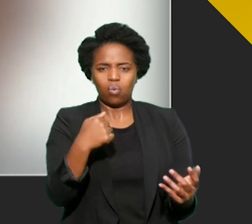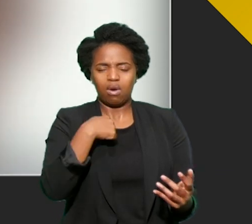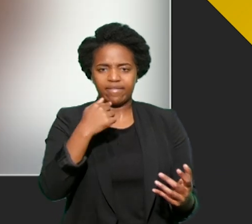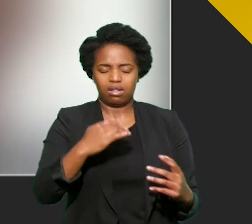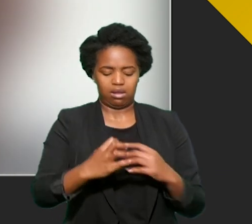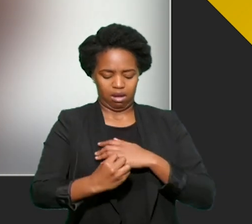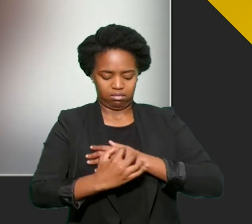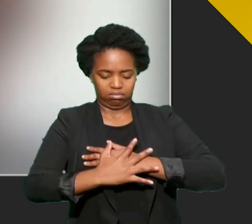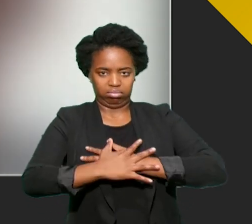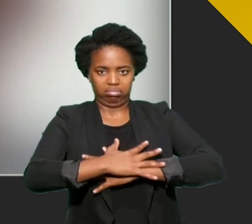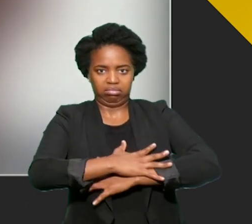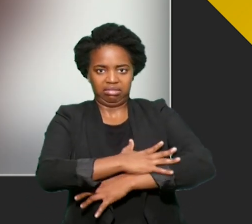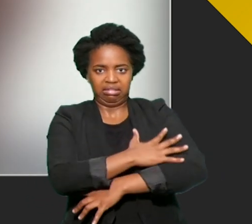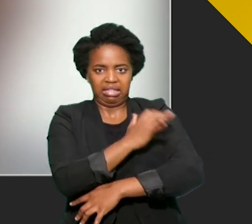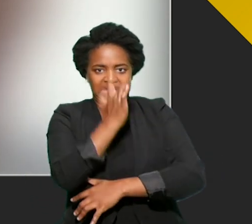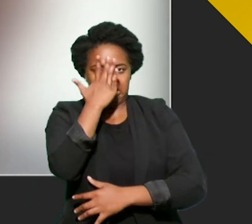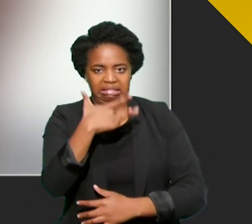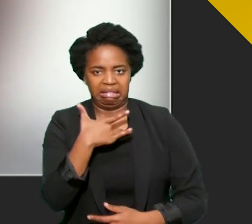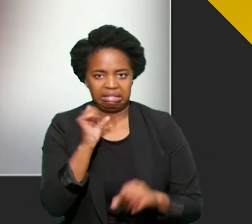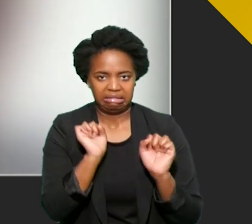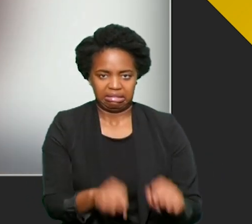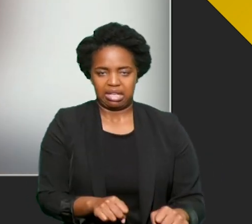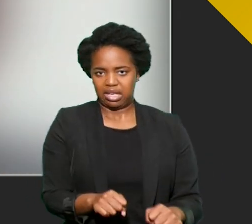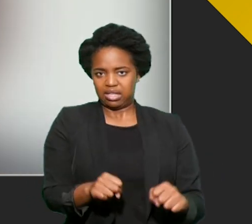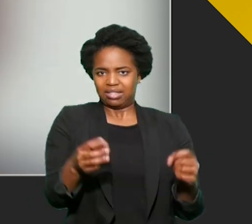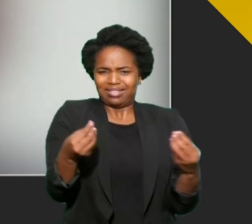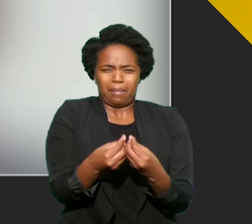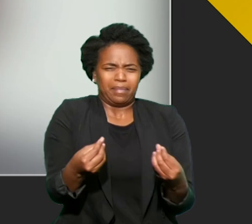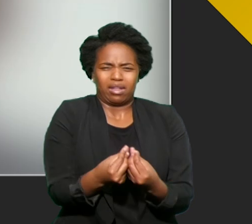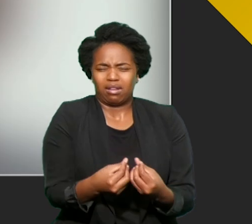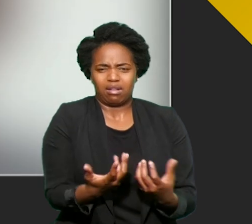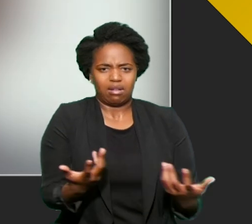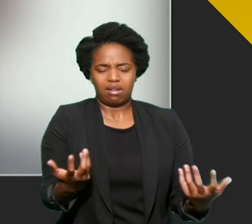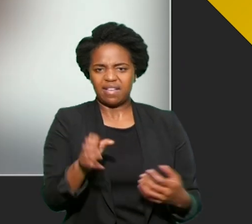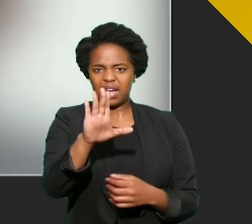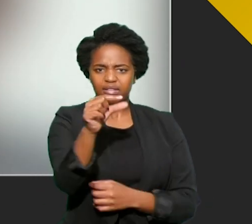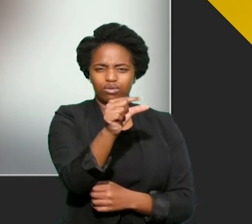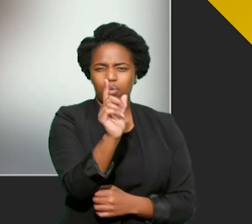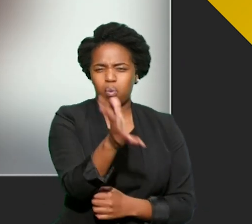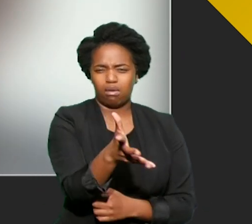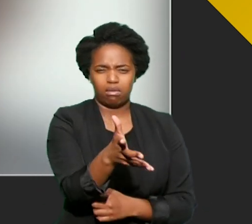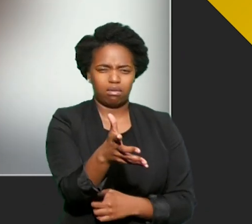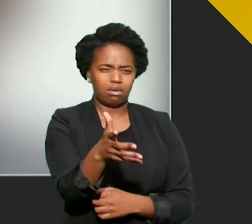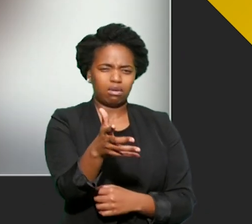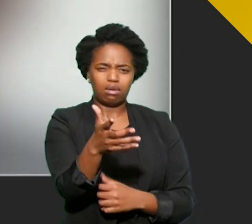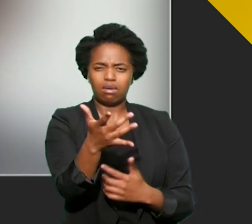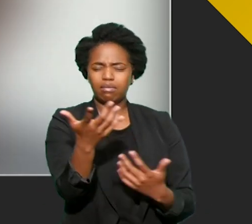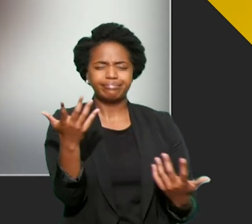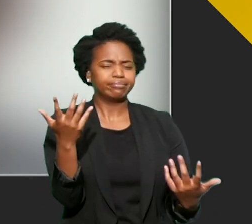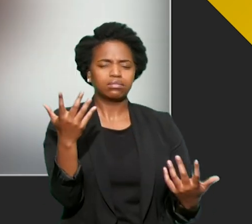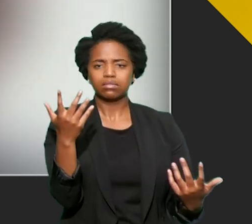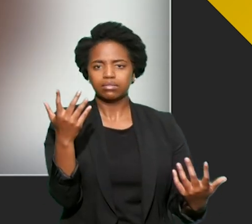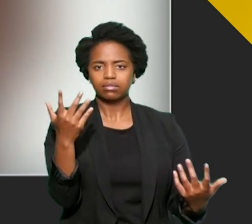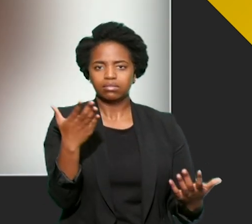radiation, it's making us sick. There's some things like 5G is gonna, they'll be able